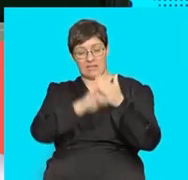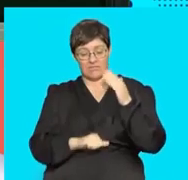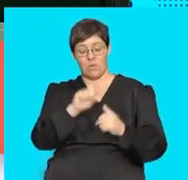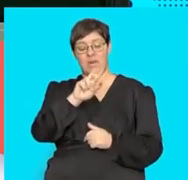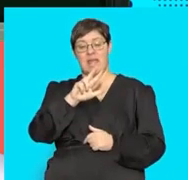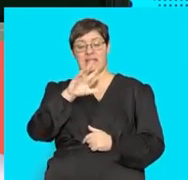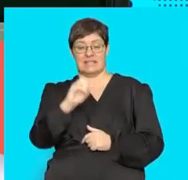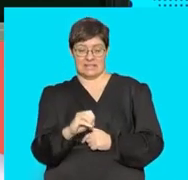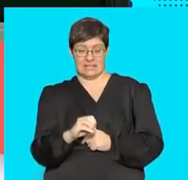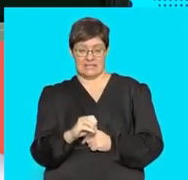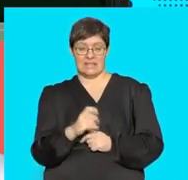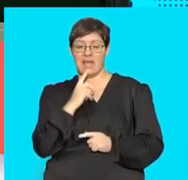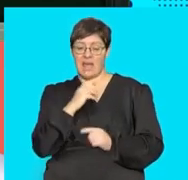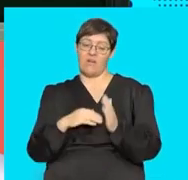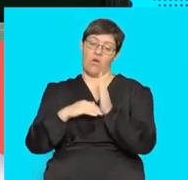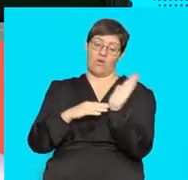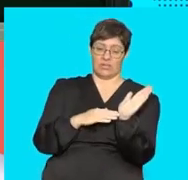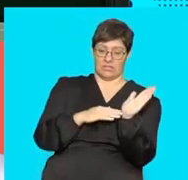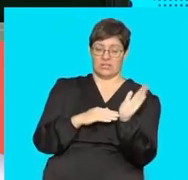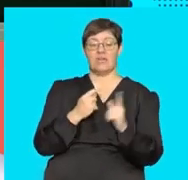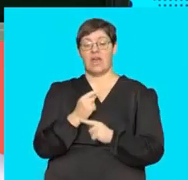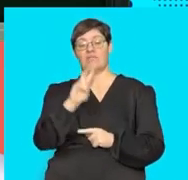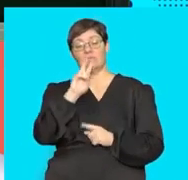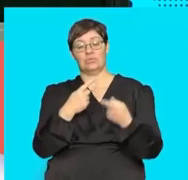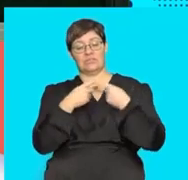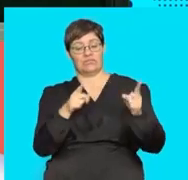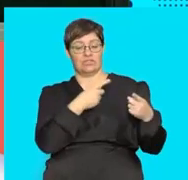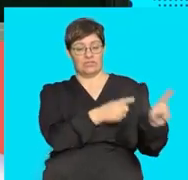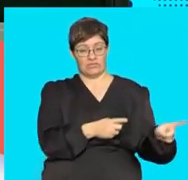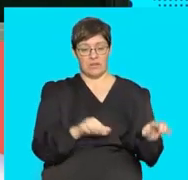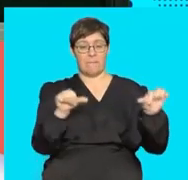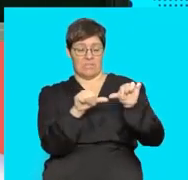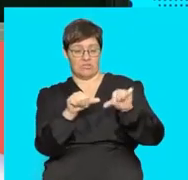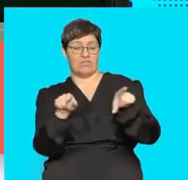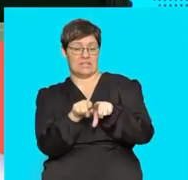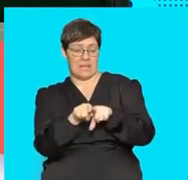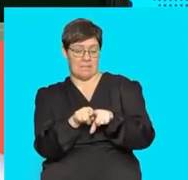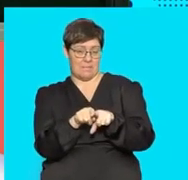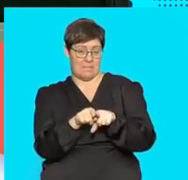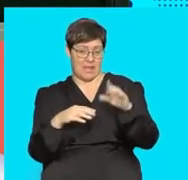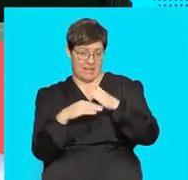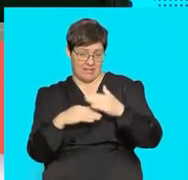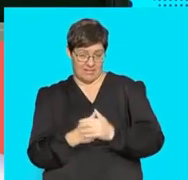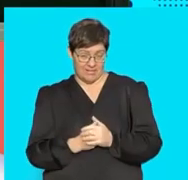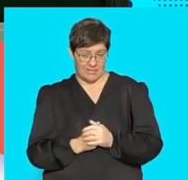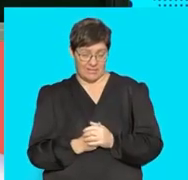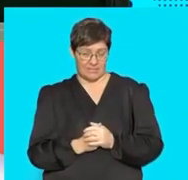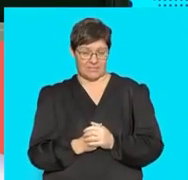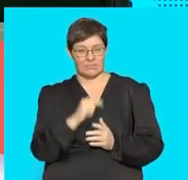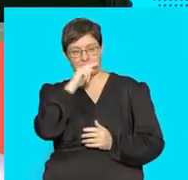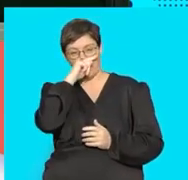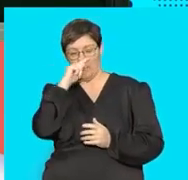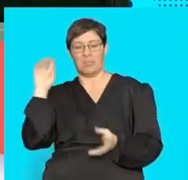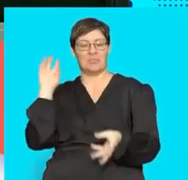that angle from 180 degrees, and then we have the obtuse angle, and we have two different measurements for the same angle. Okay,